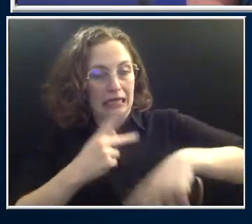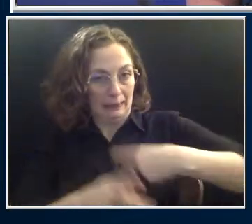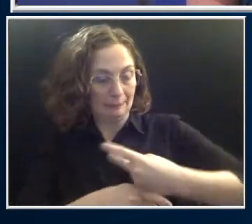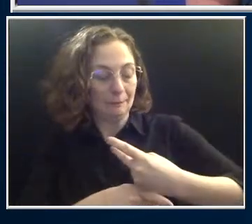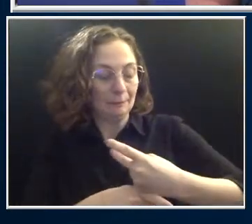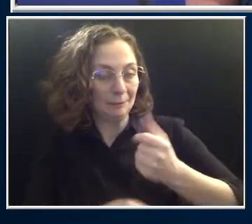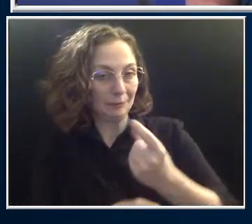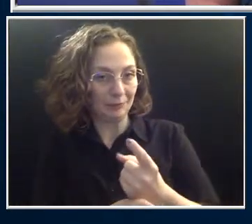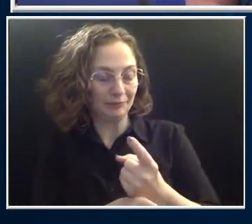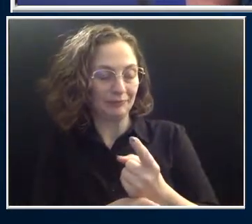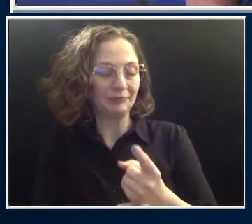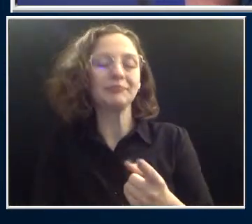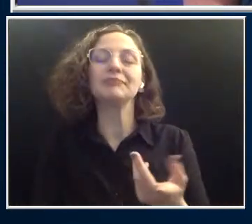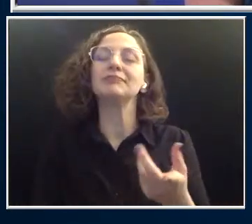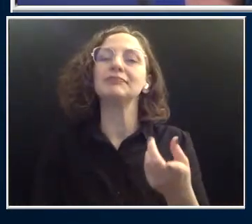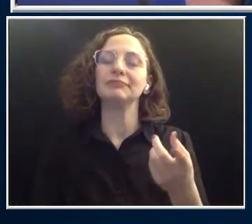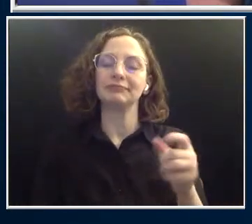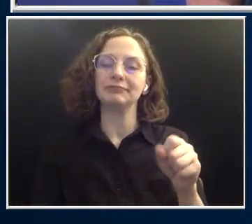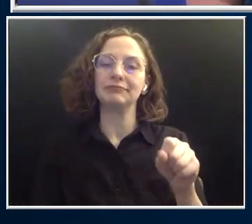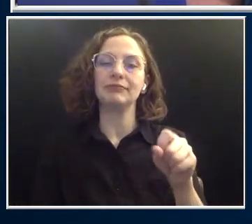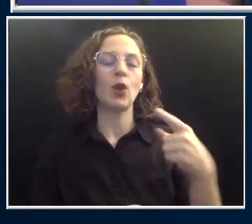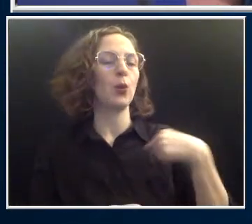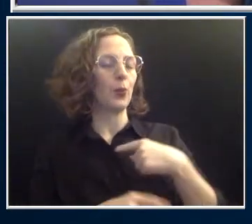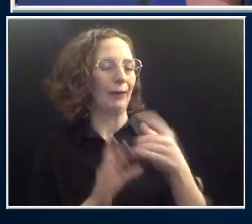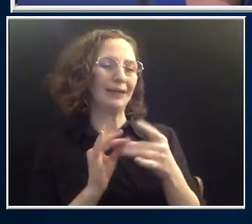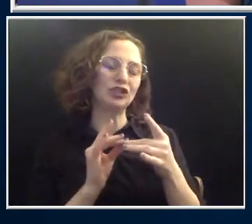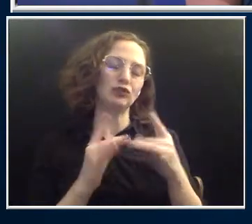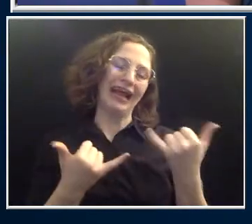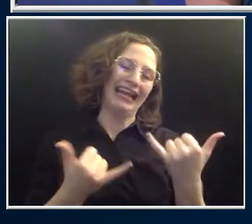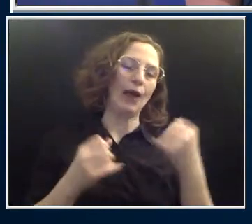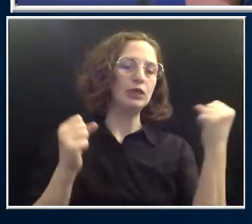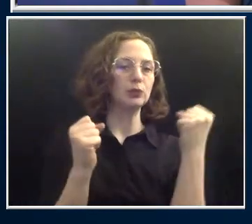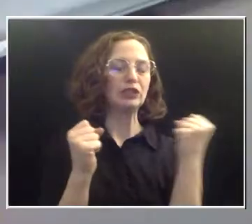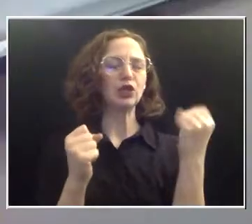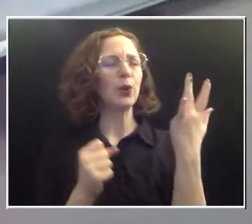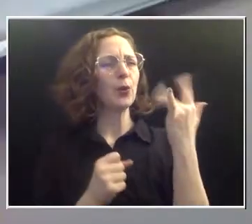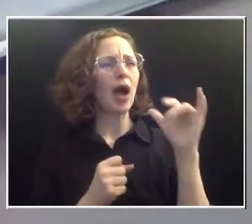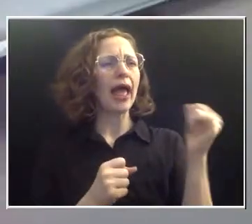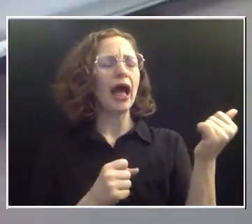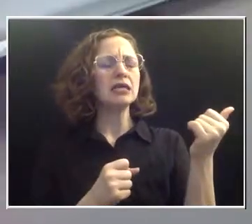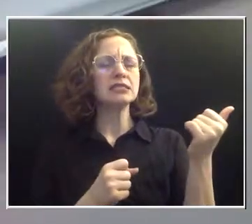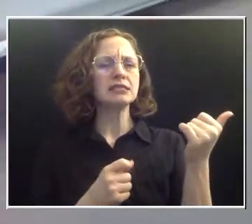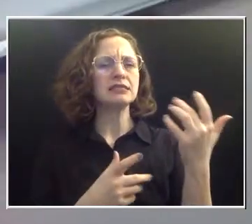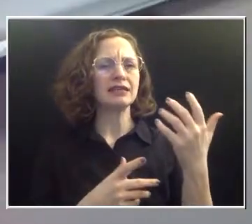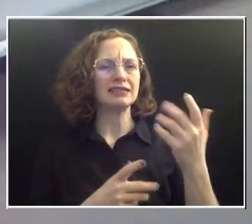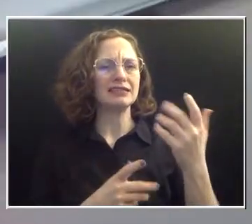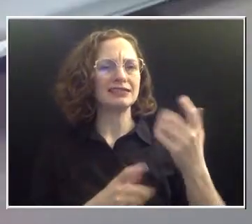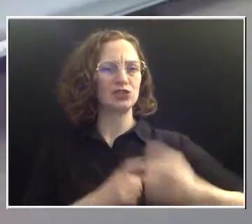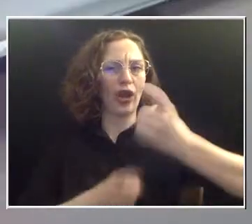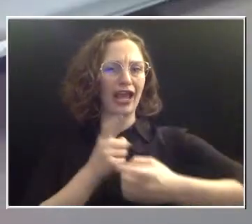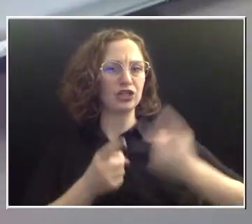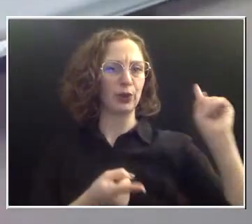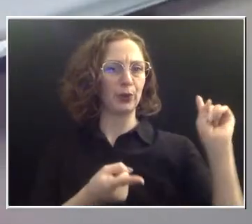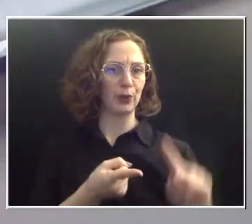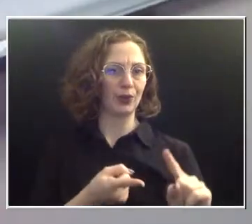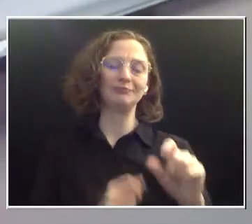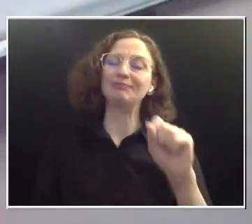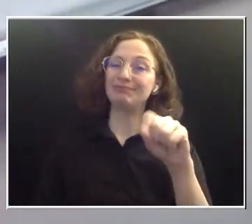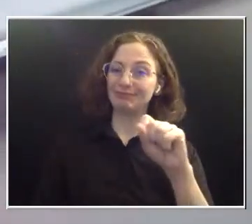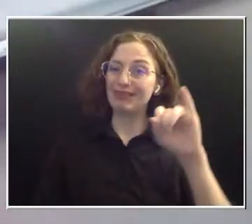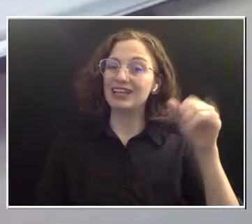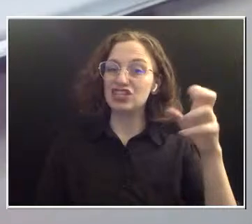that contributes to a drop in the donations right now? Yeah, so January is National Blood Donor Month actually